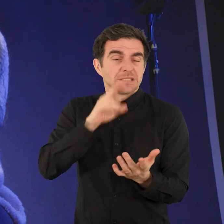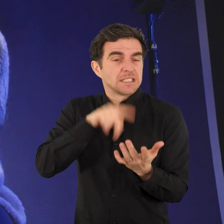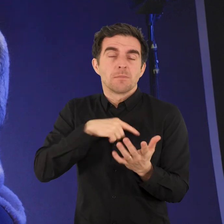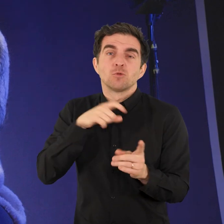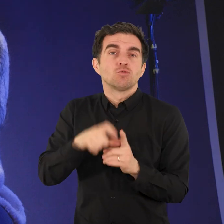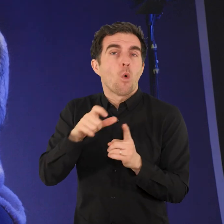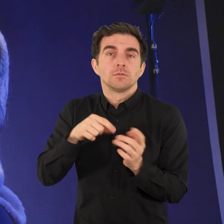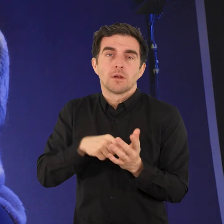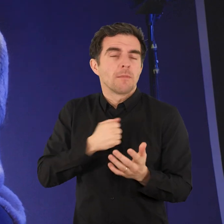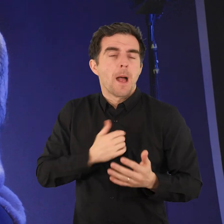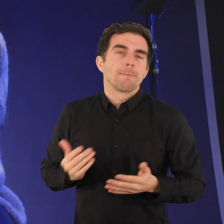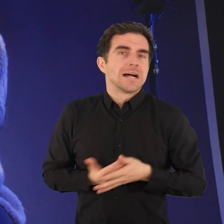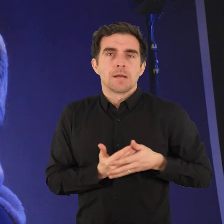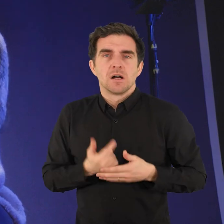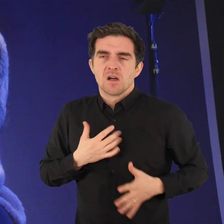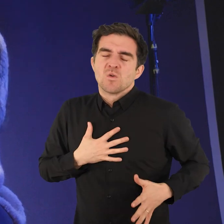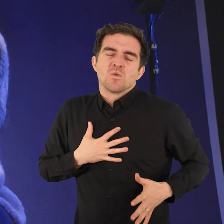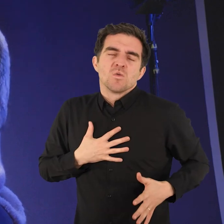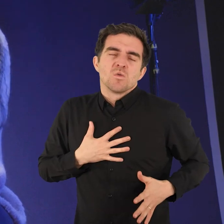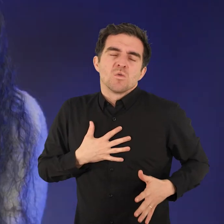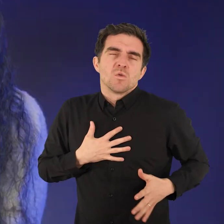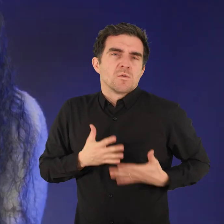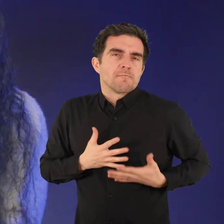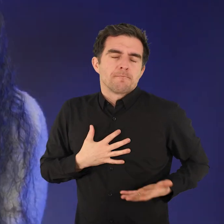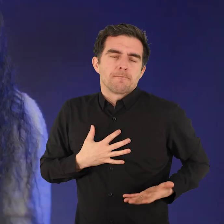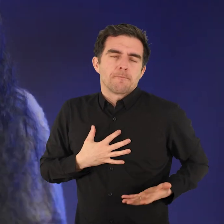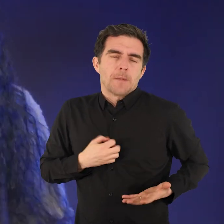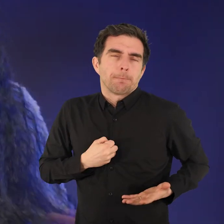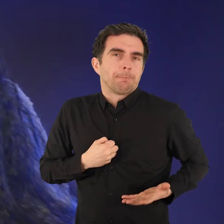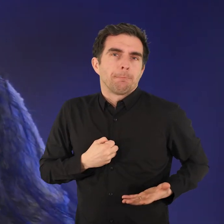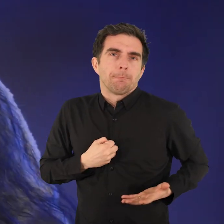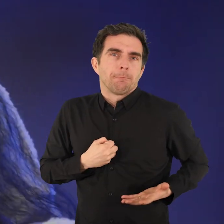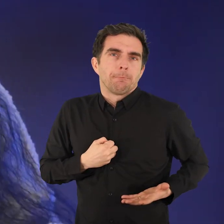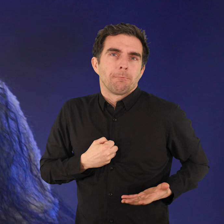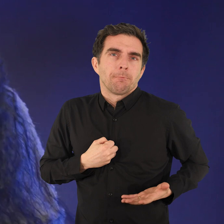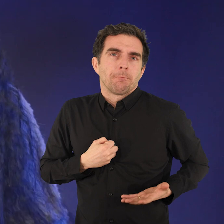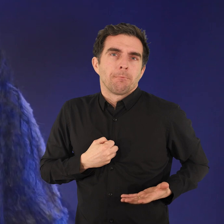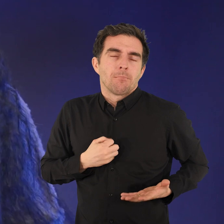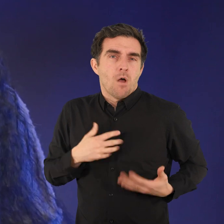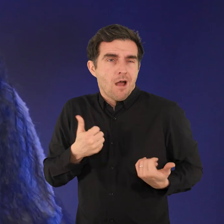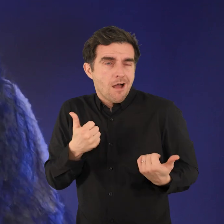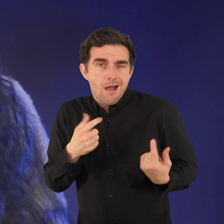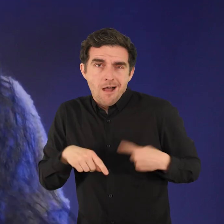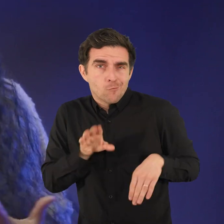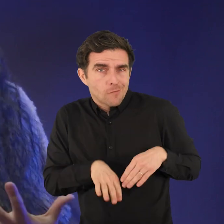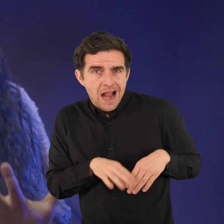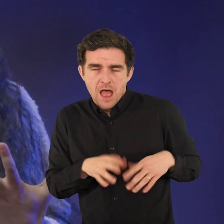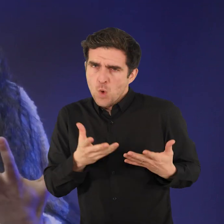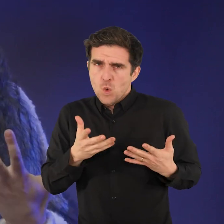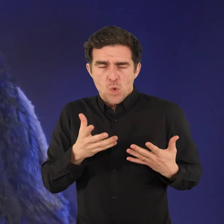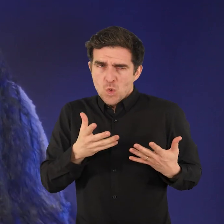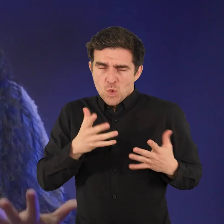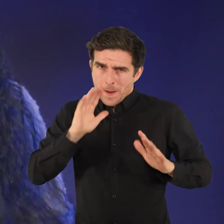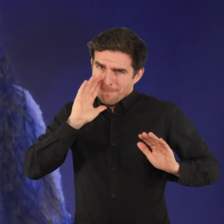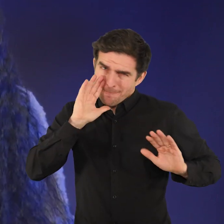it's really, really heartbreaking because we have a good time training. We have